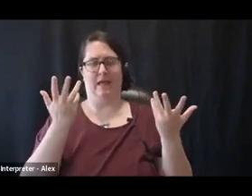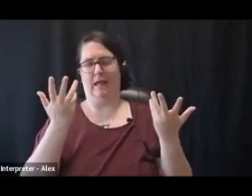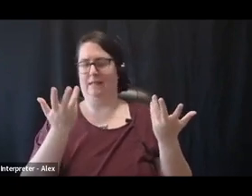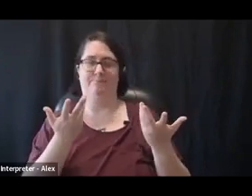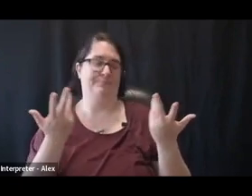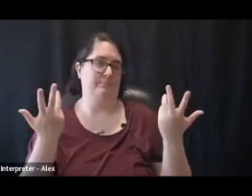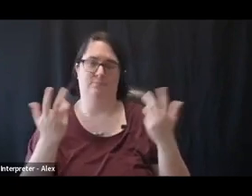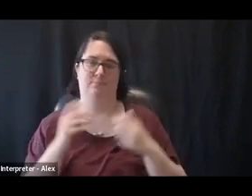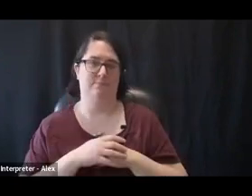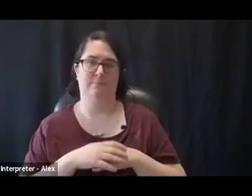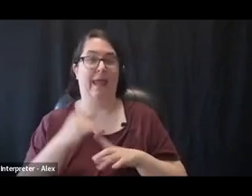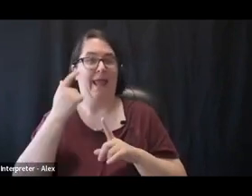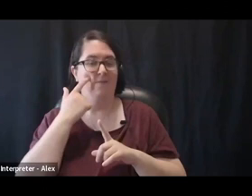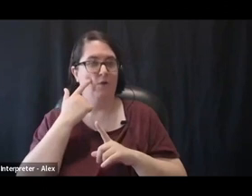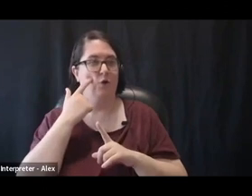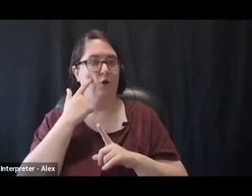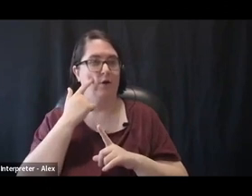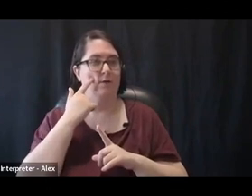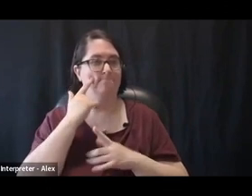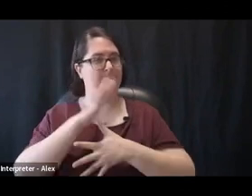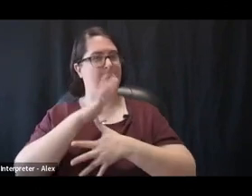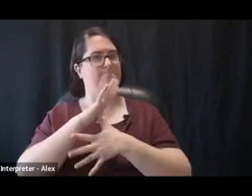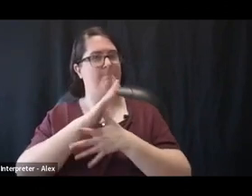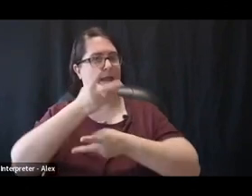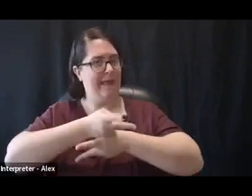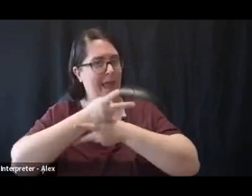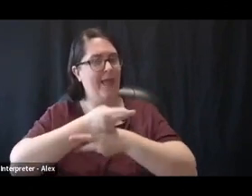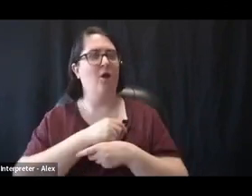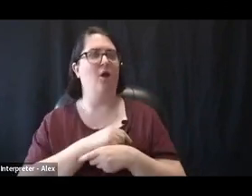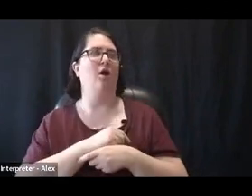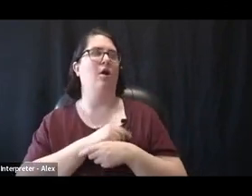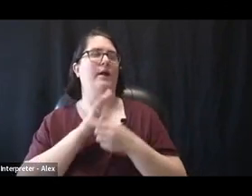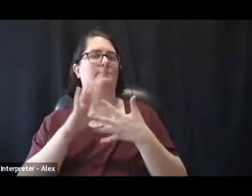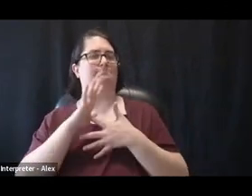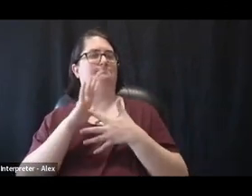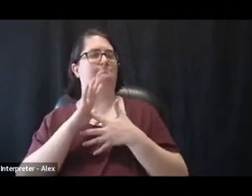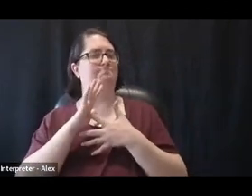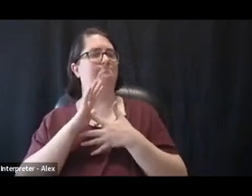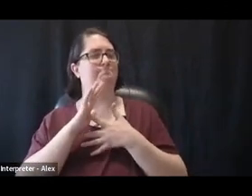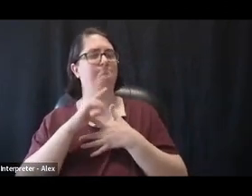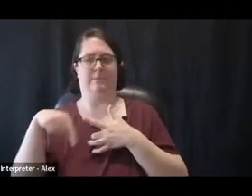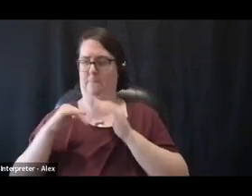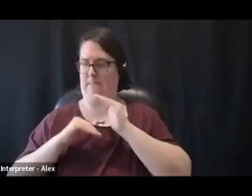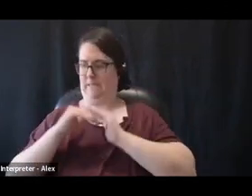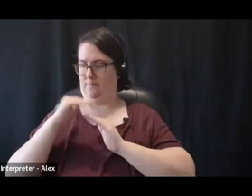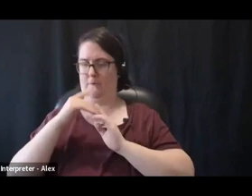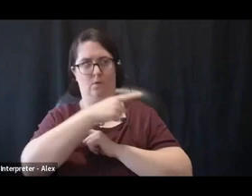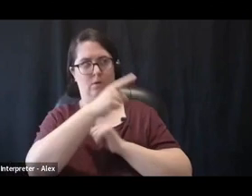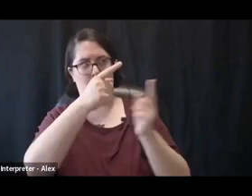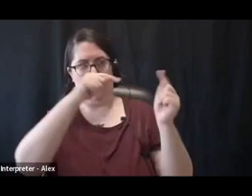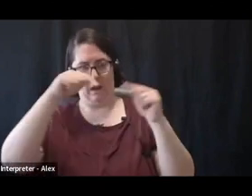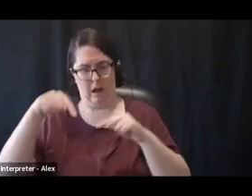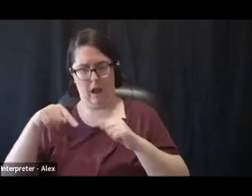as long as you're tuned into care and you're tuned into trying to make this place a comfortable place to be vulnerable and